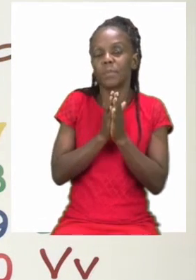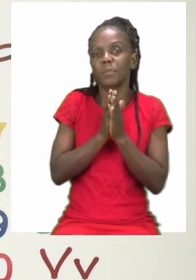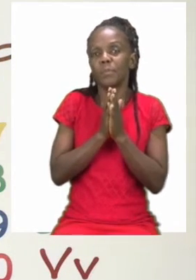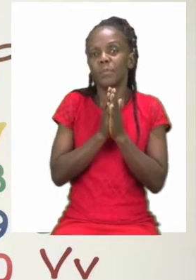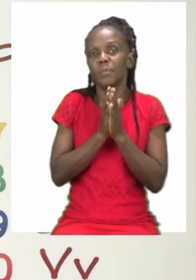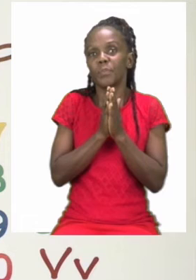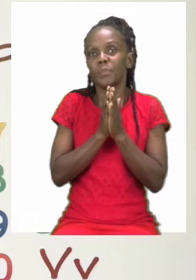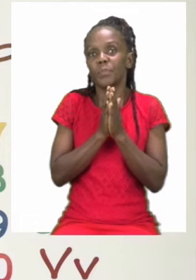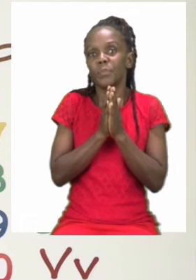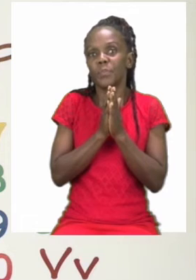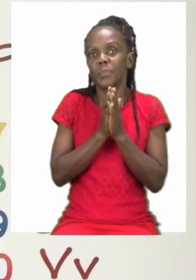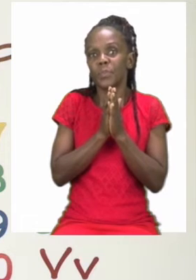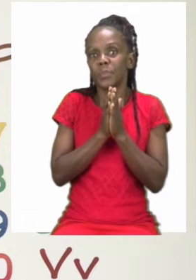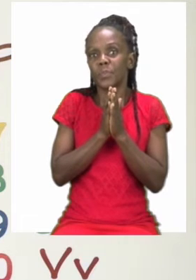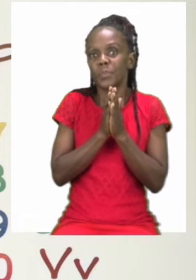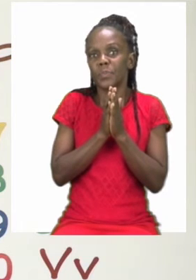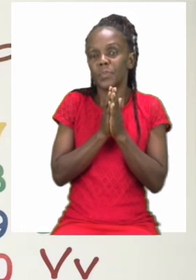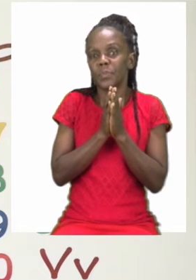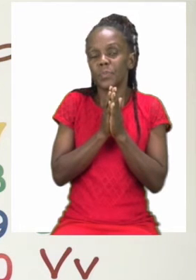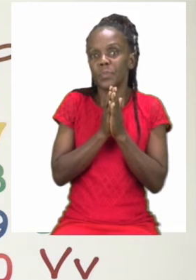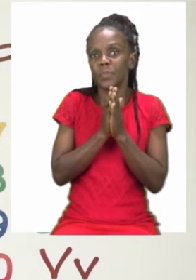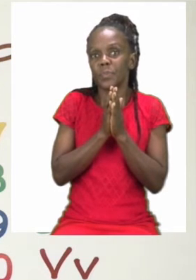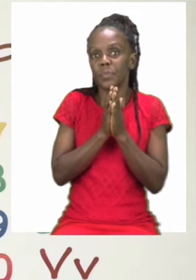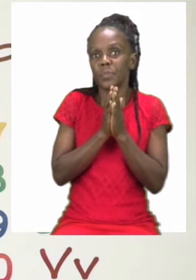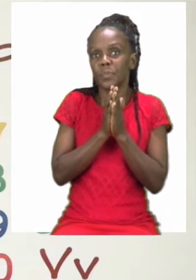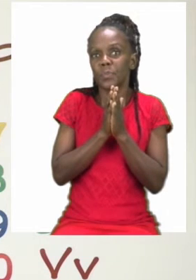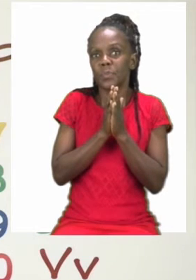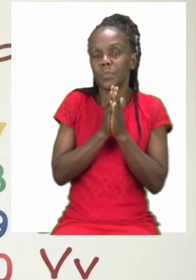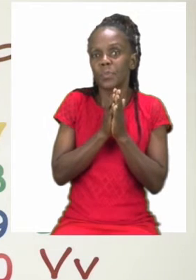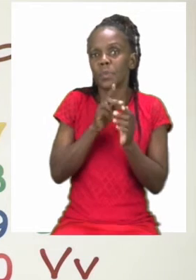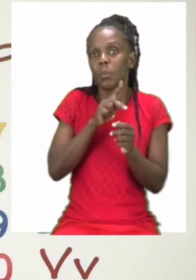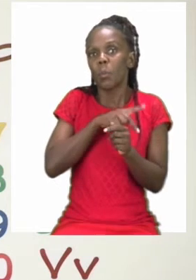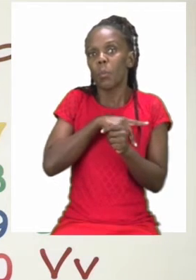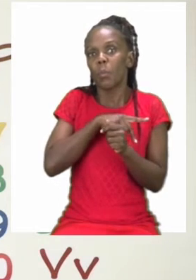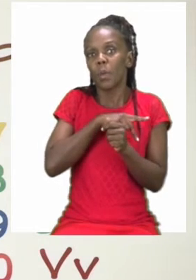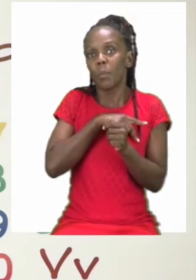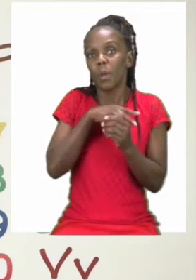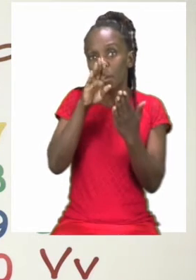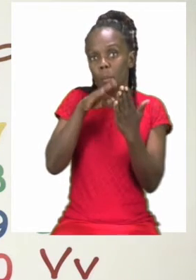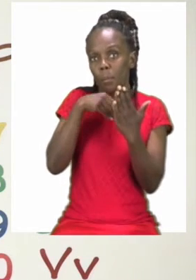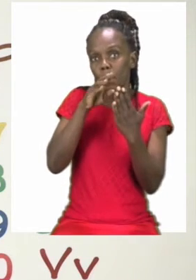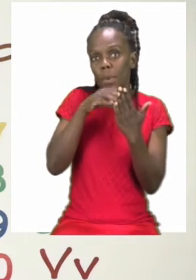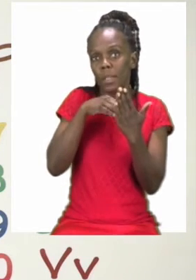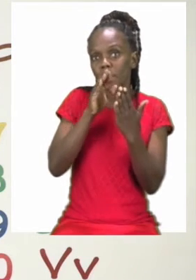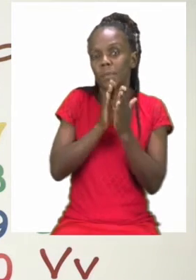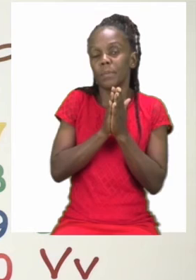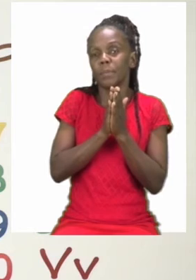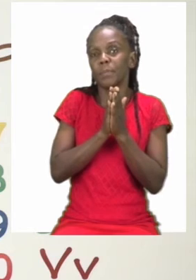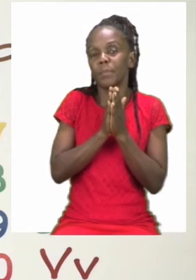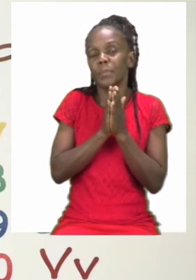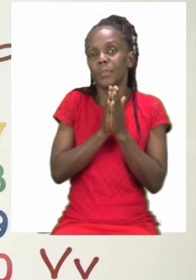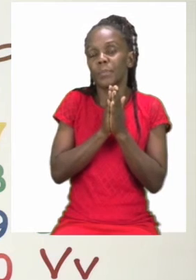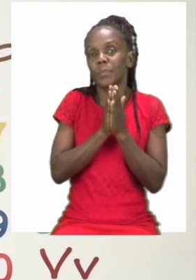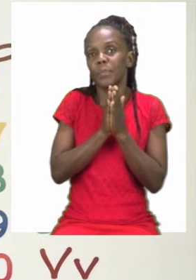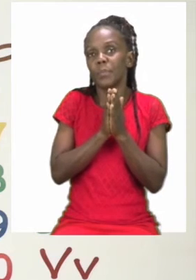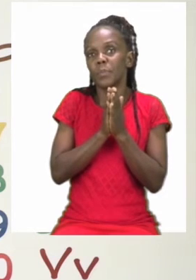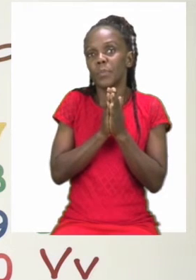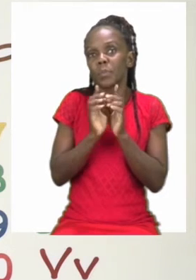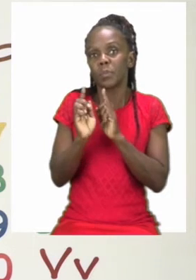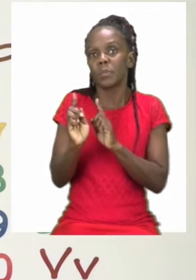have some here. This is purple paint, and I have been busy trying